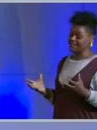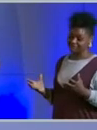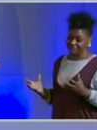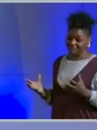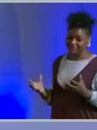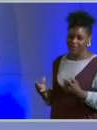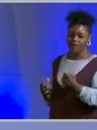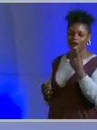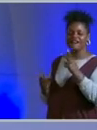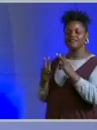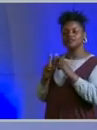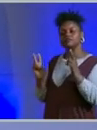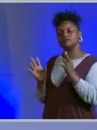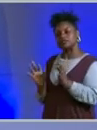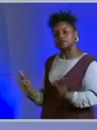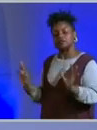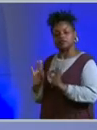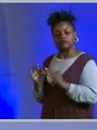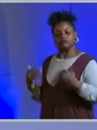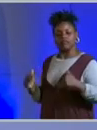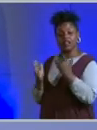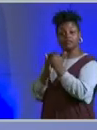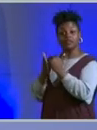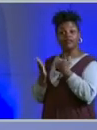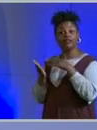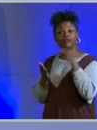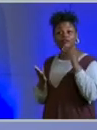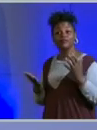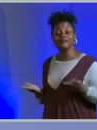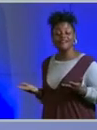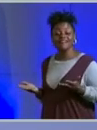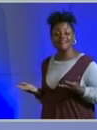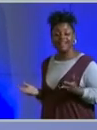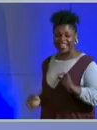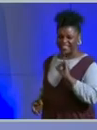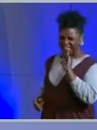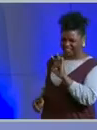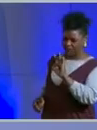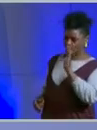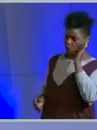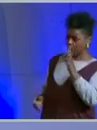very significant lesson that I learned was if you're going to get it